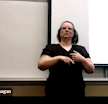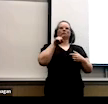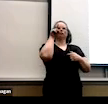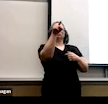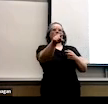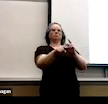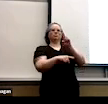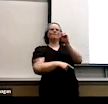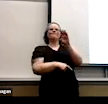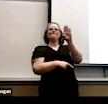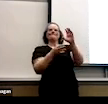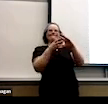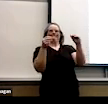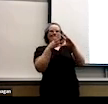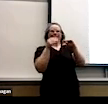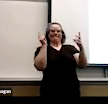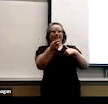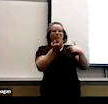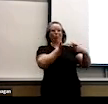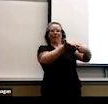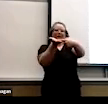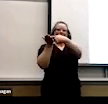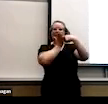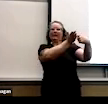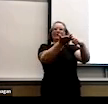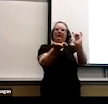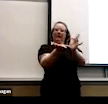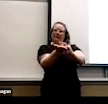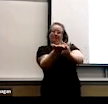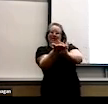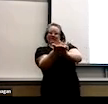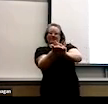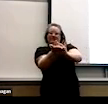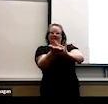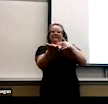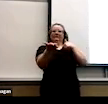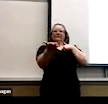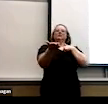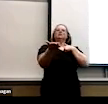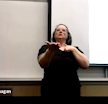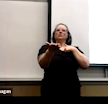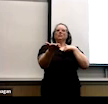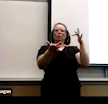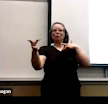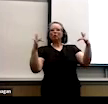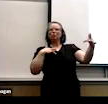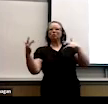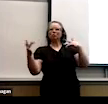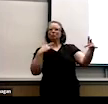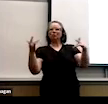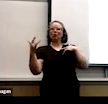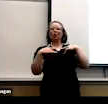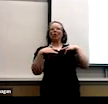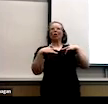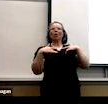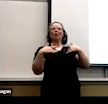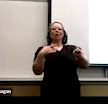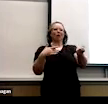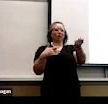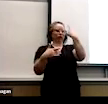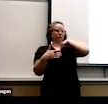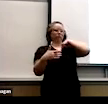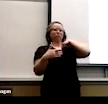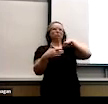about the side effects of medications before people start them. And I would love to do a study where as soon as people leave my office, they're asked what the side effects of the medicine are, and I would bet they could